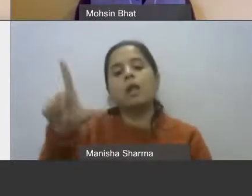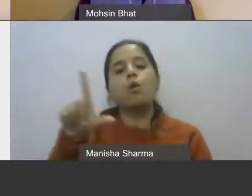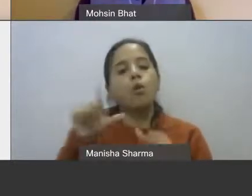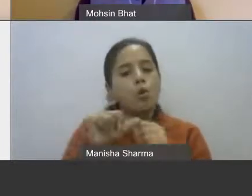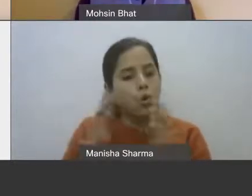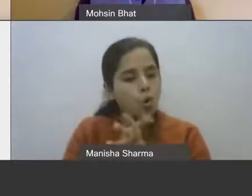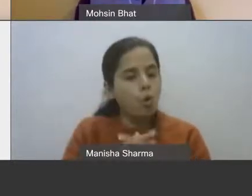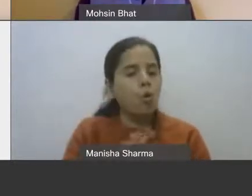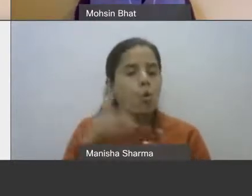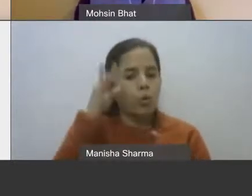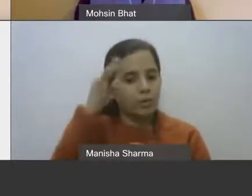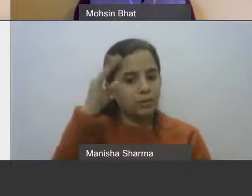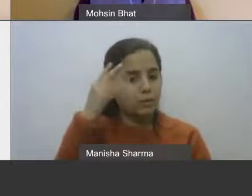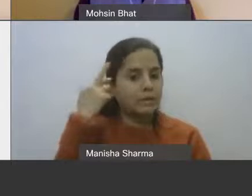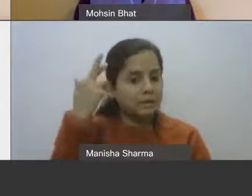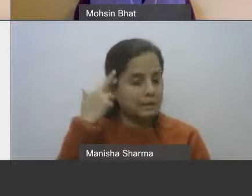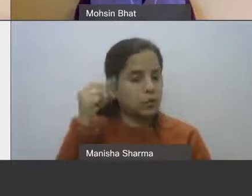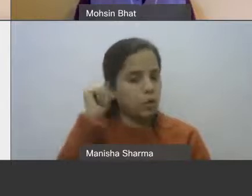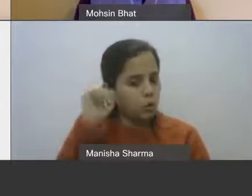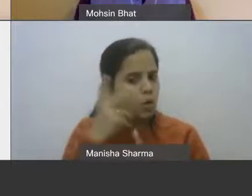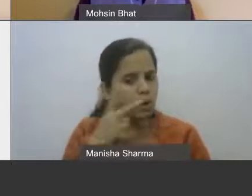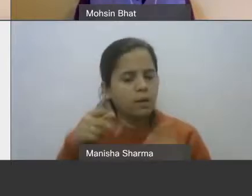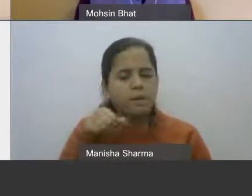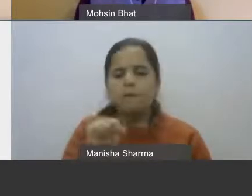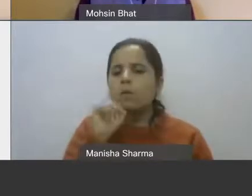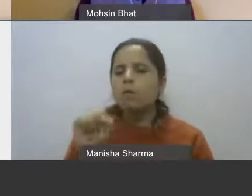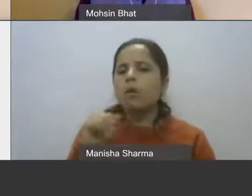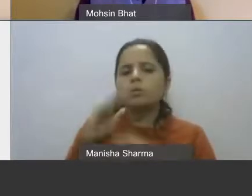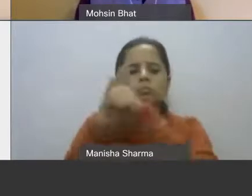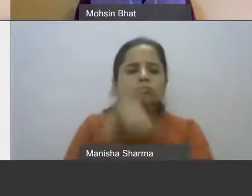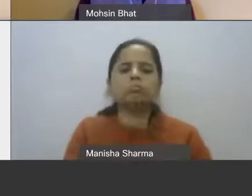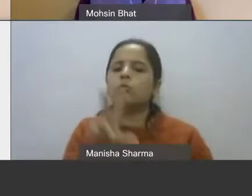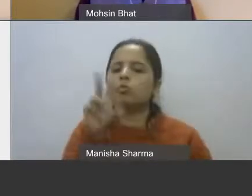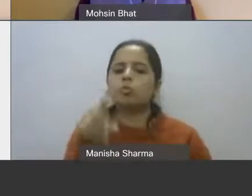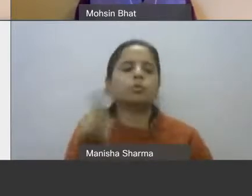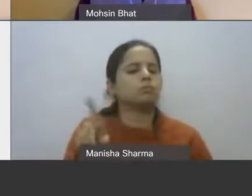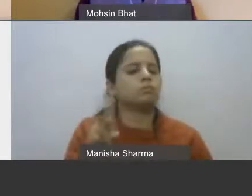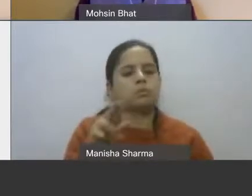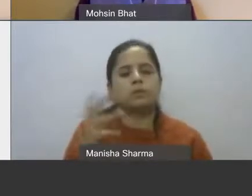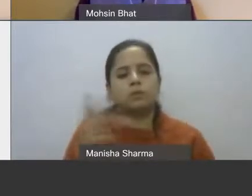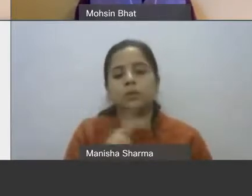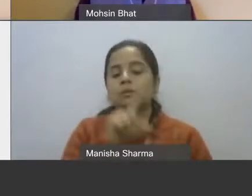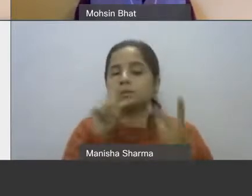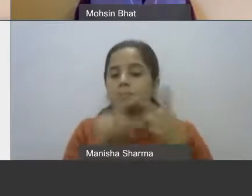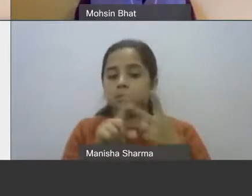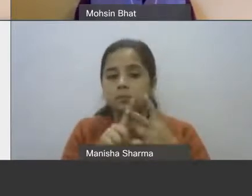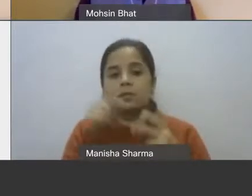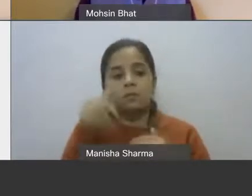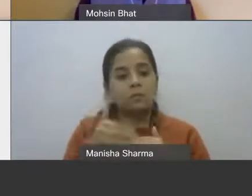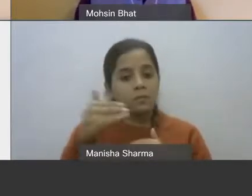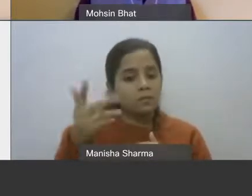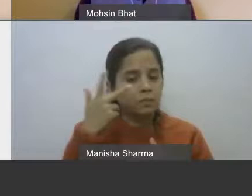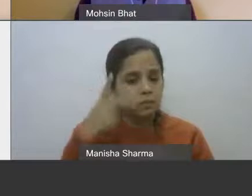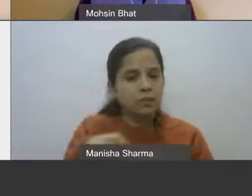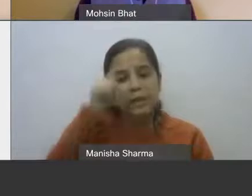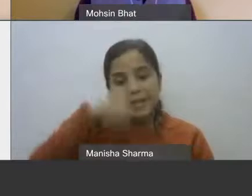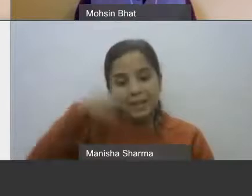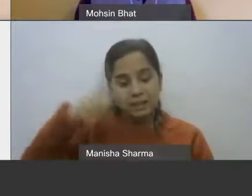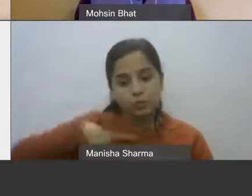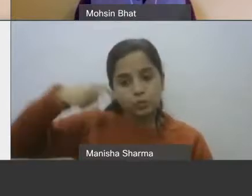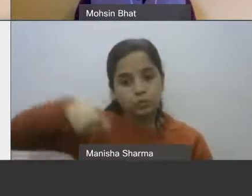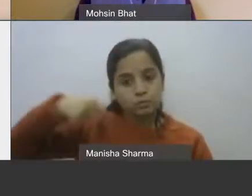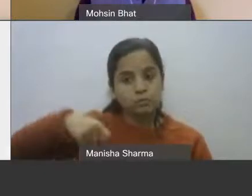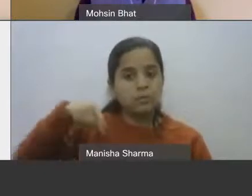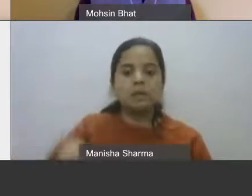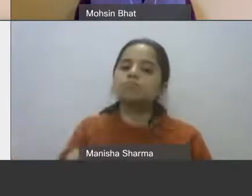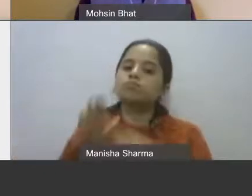reasons of the values of non-discrimination that it offends, and on the second limb, going by the Indian jurisprudence on